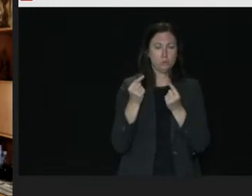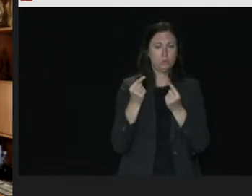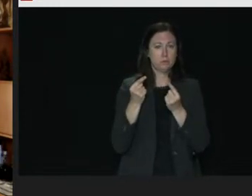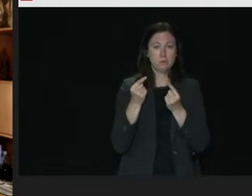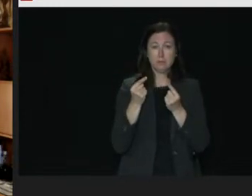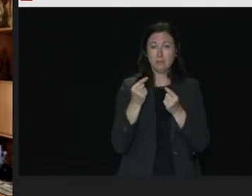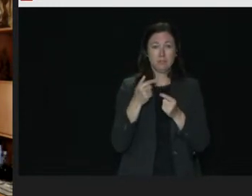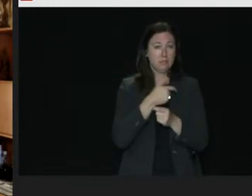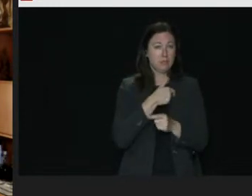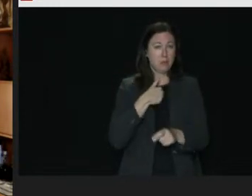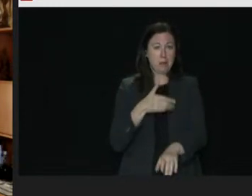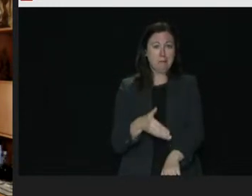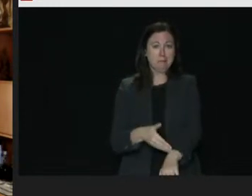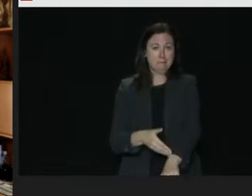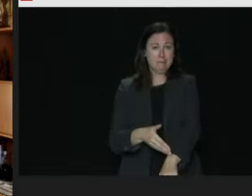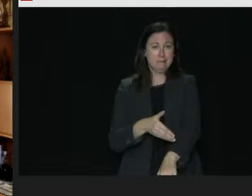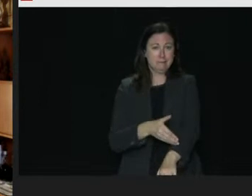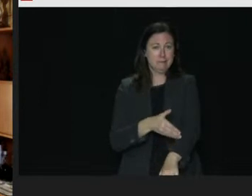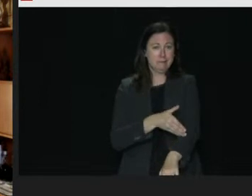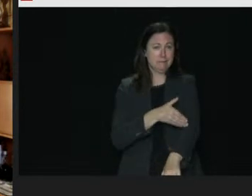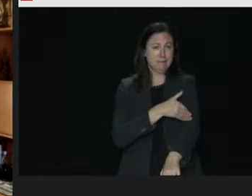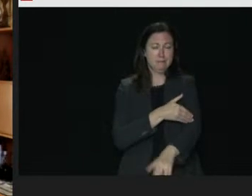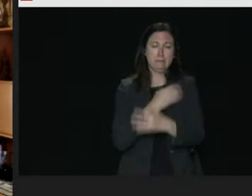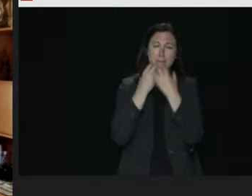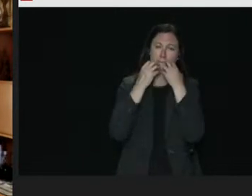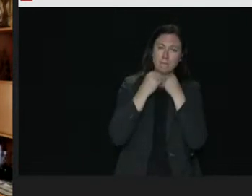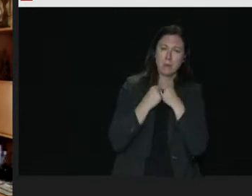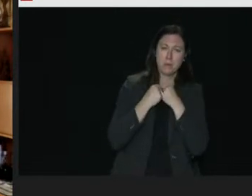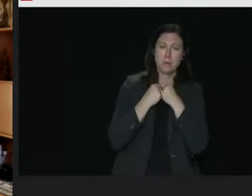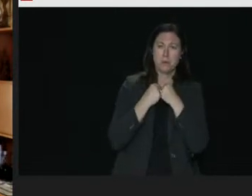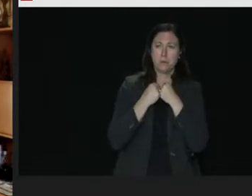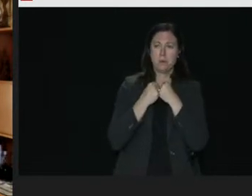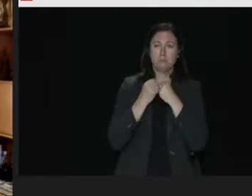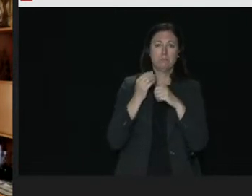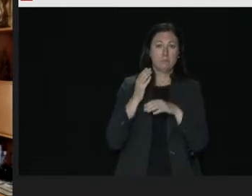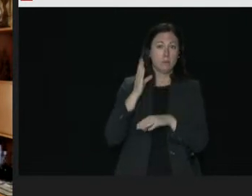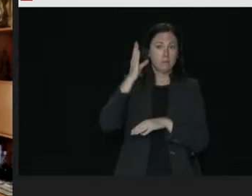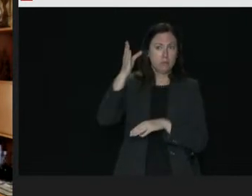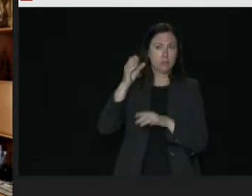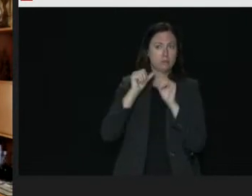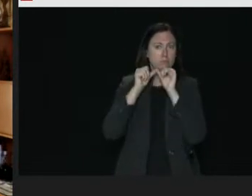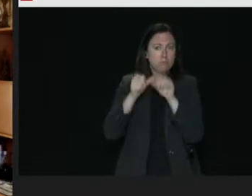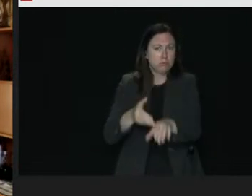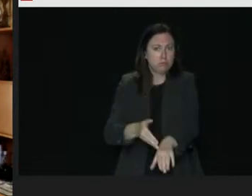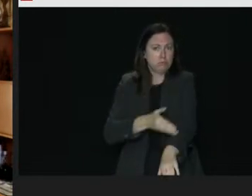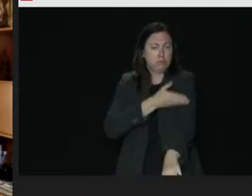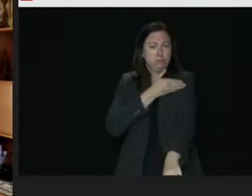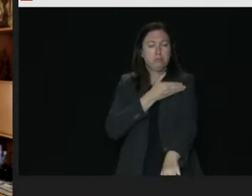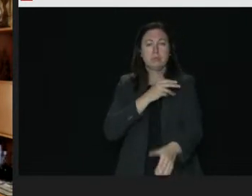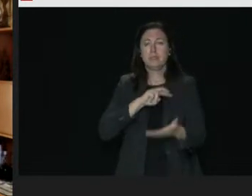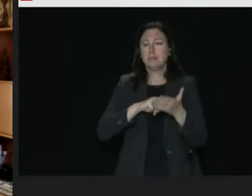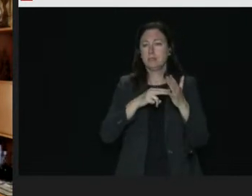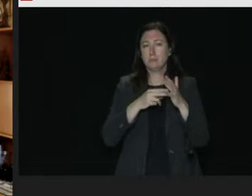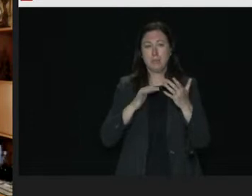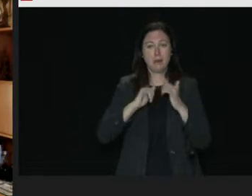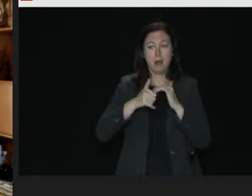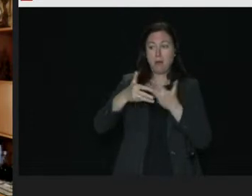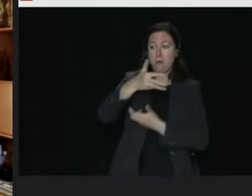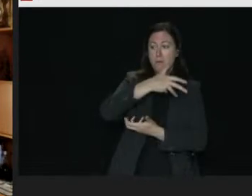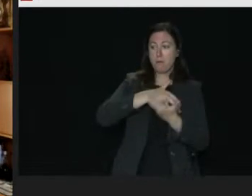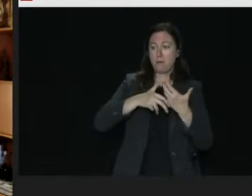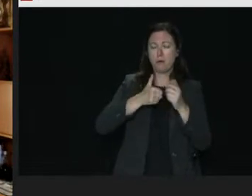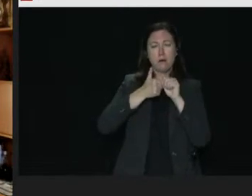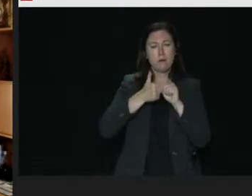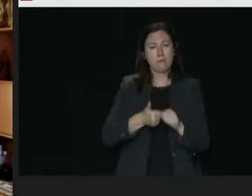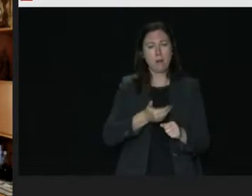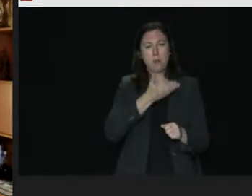progress and ensuring greater safety in the months ahead means keeping up with basic best practices in all our interactions, which